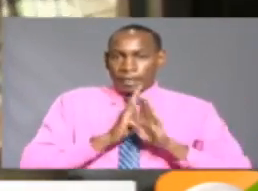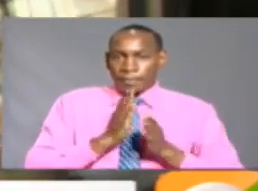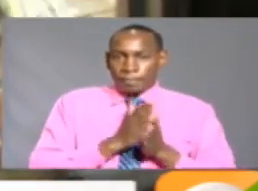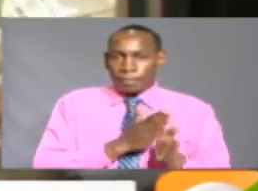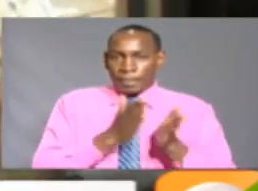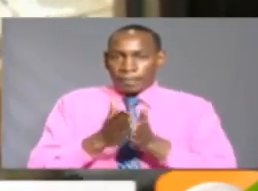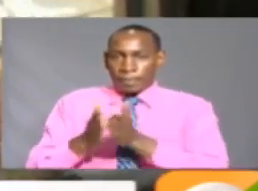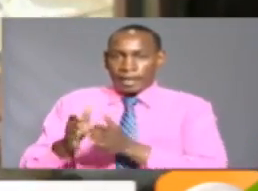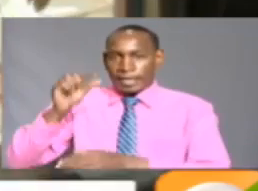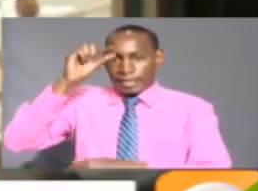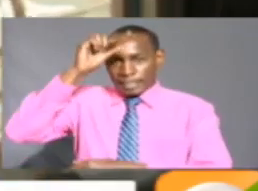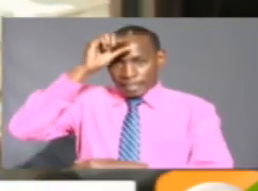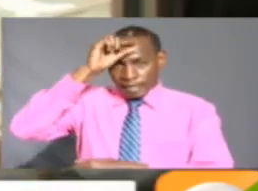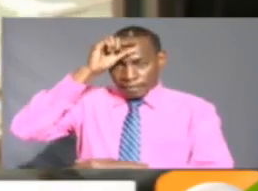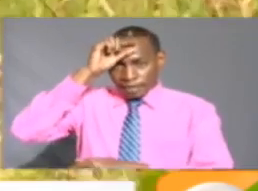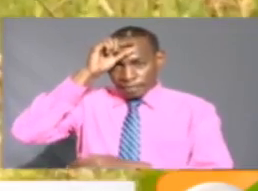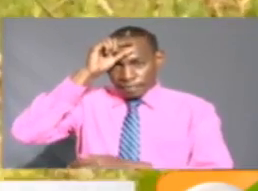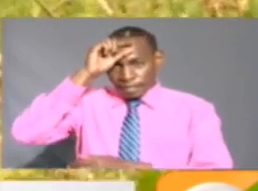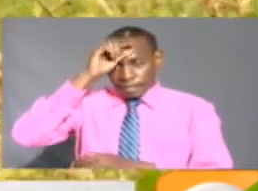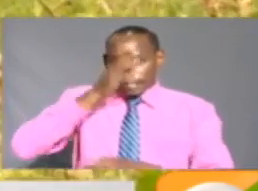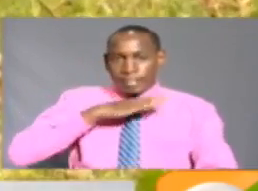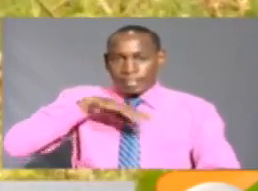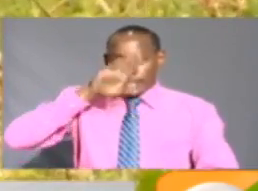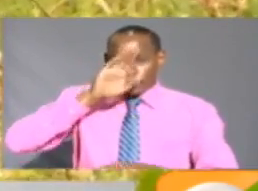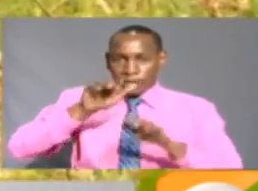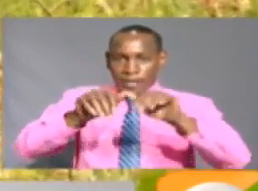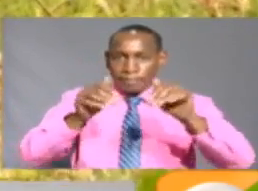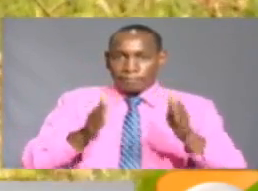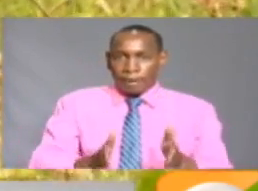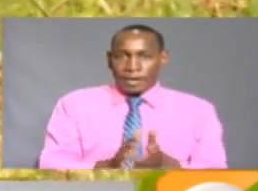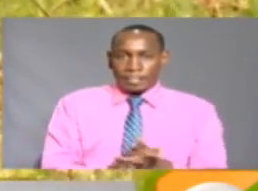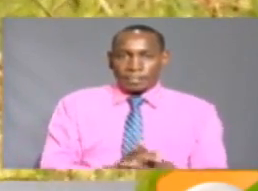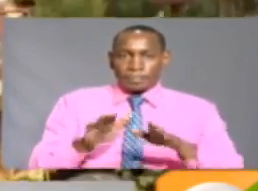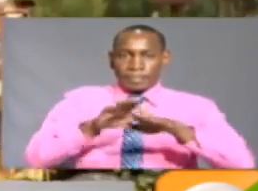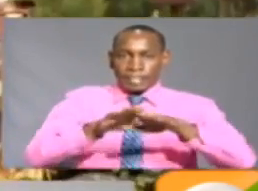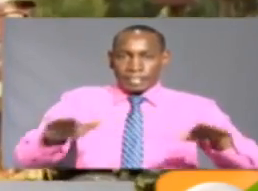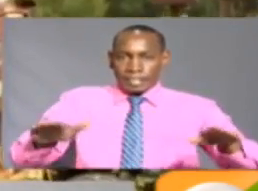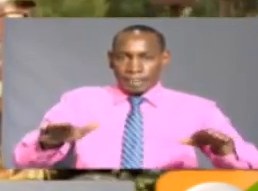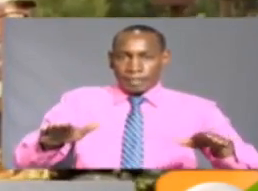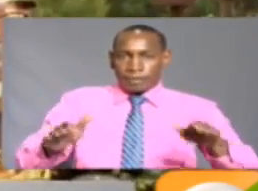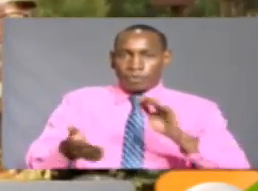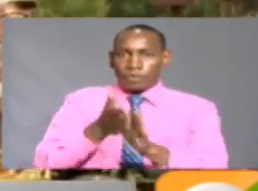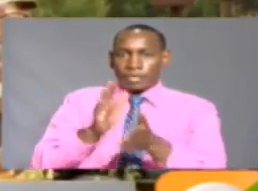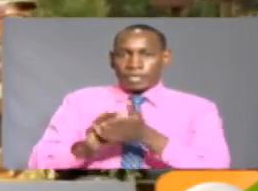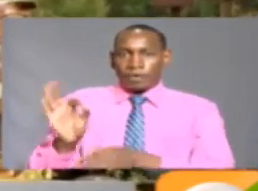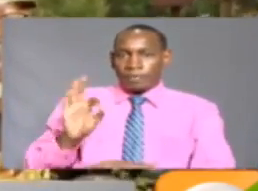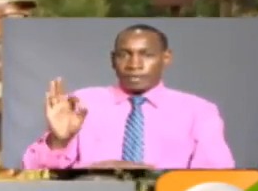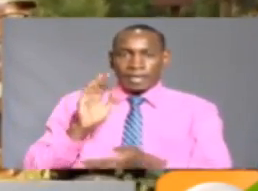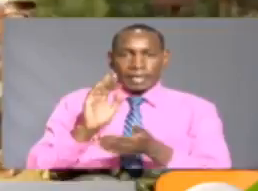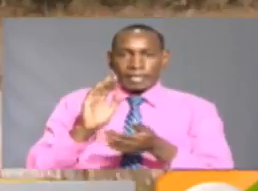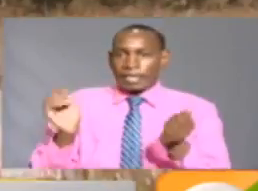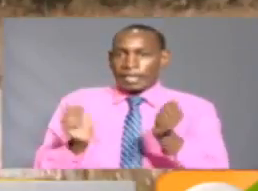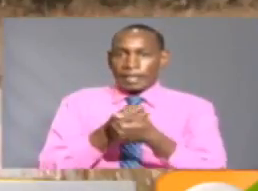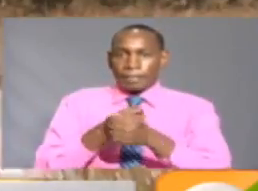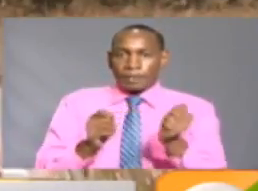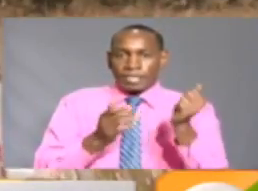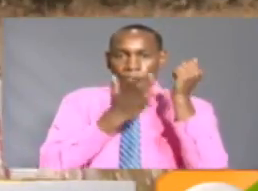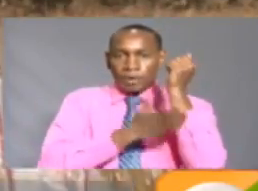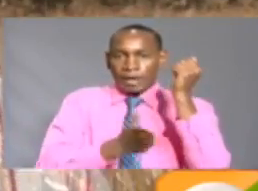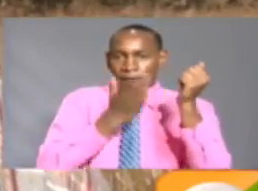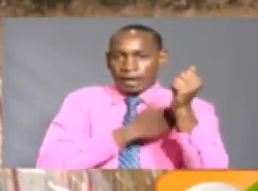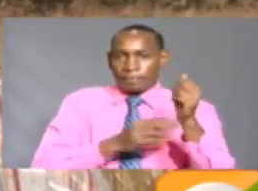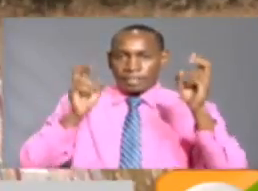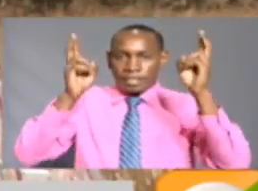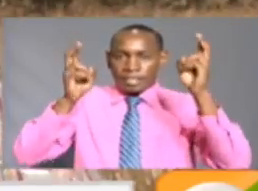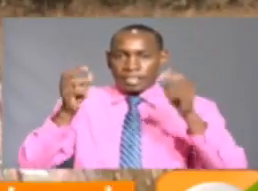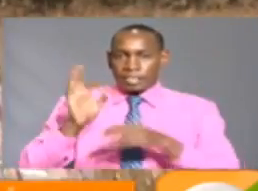him, the government has been a major letdown to farmers. Hii mashamba zetu kusiweka mbolea, hakuna kitu tapata. Vile tunaambiwa mambo ya